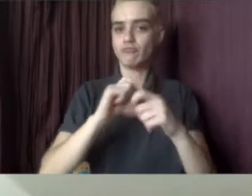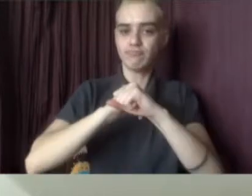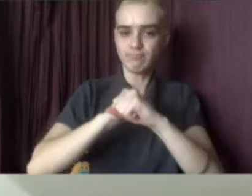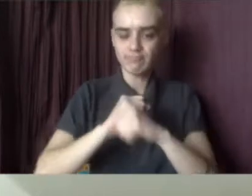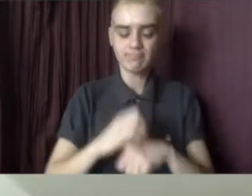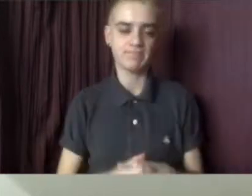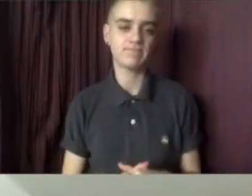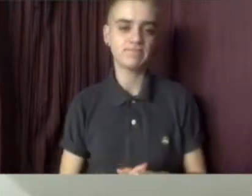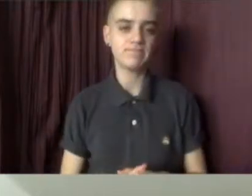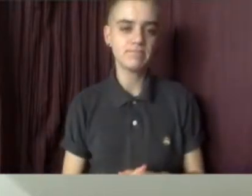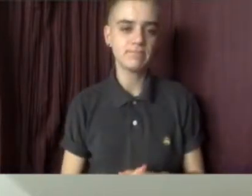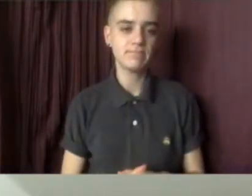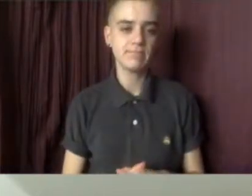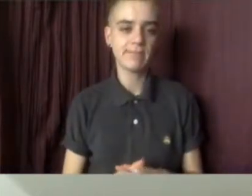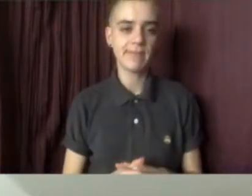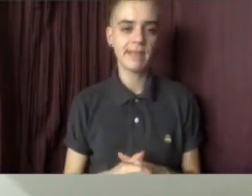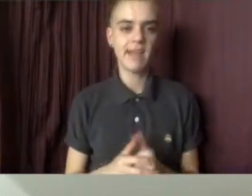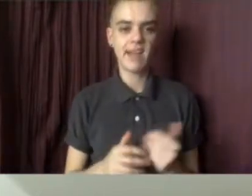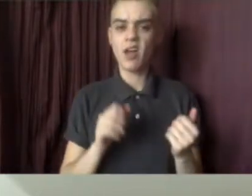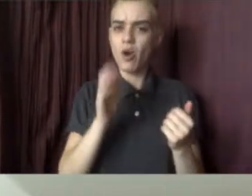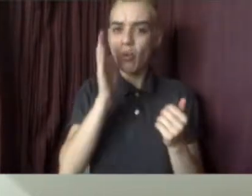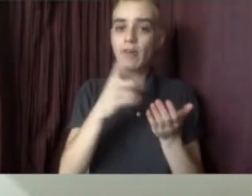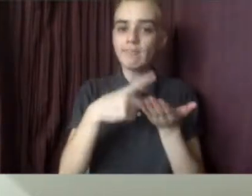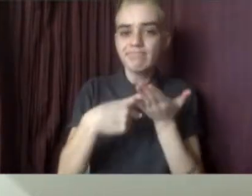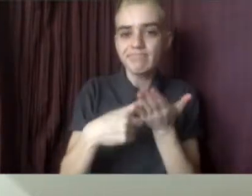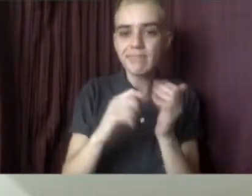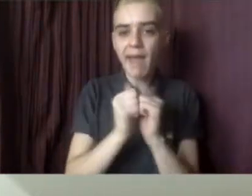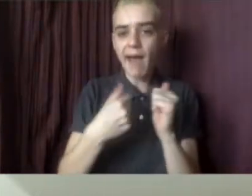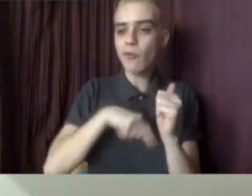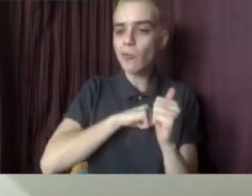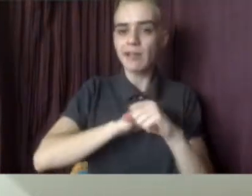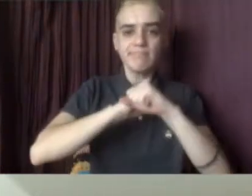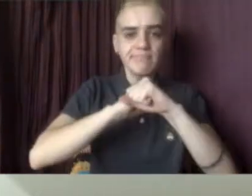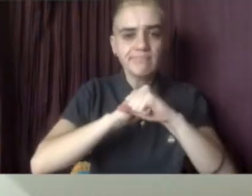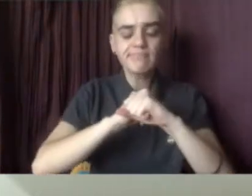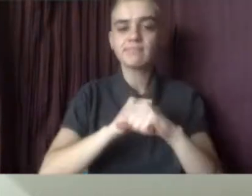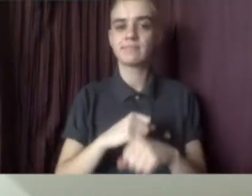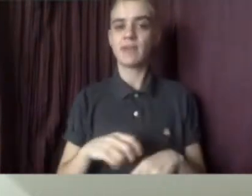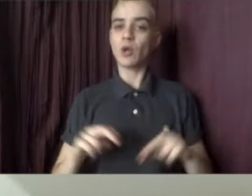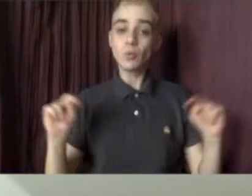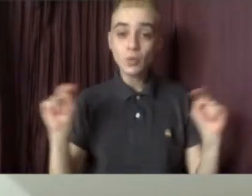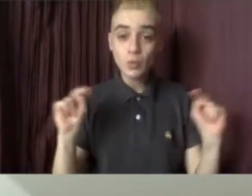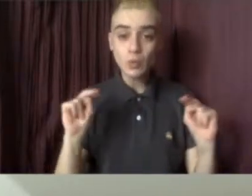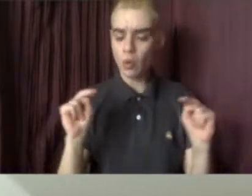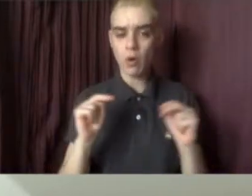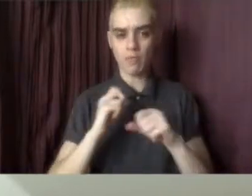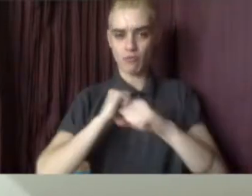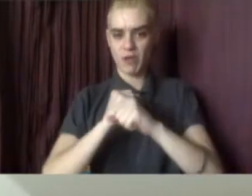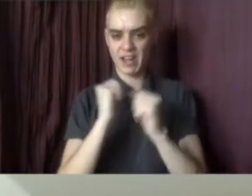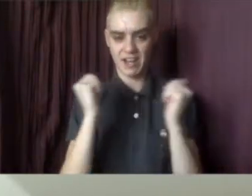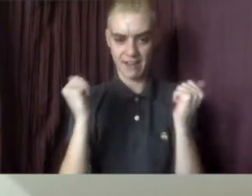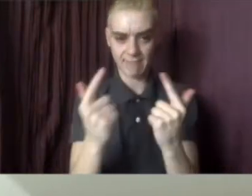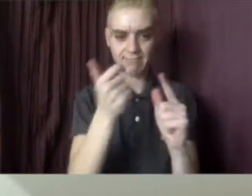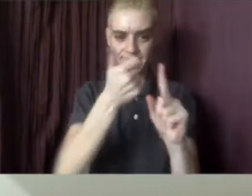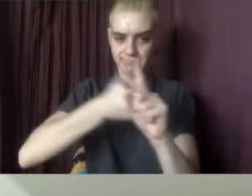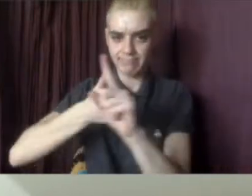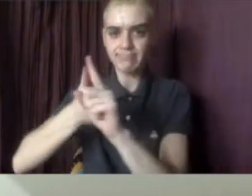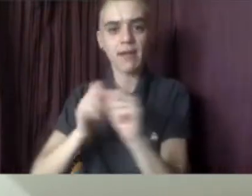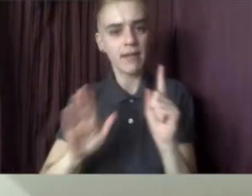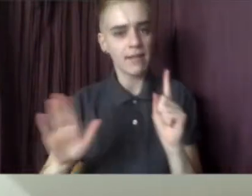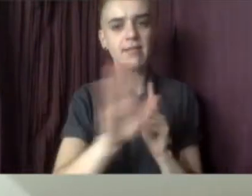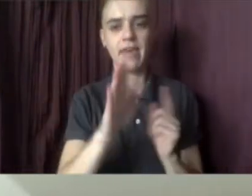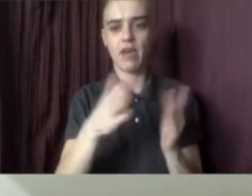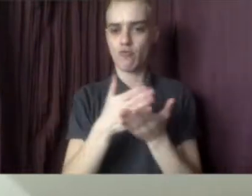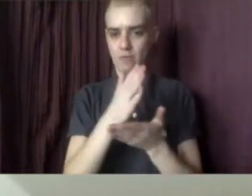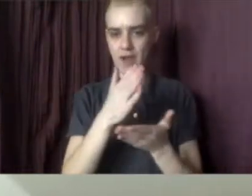leading federal level efforts on voting rights with an organization called Faithful Democracy. Georgia State Senator Kim